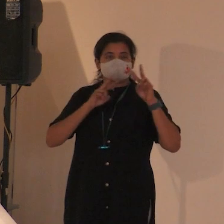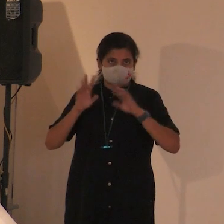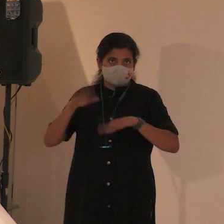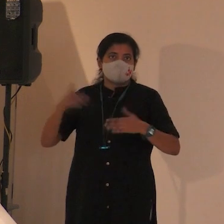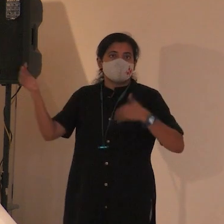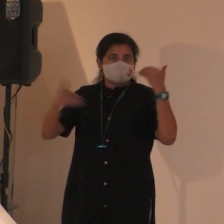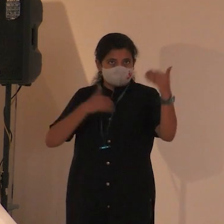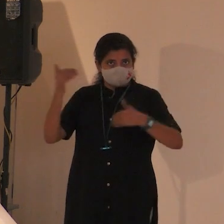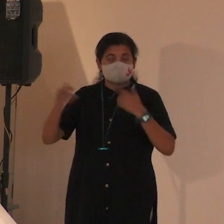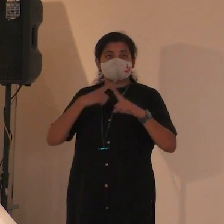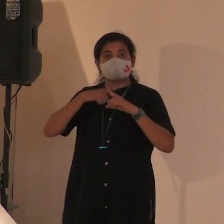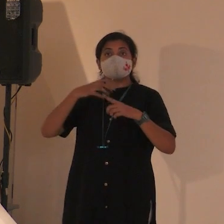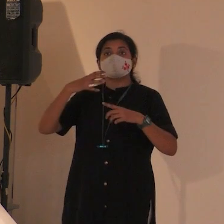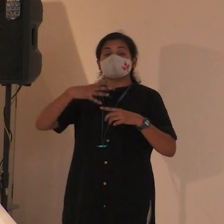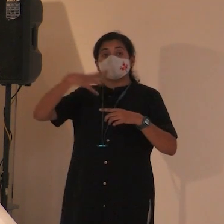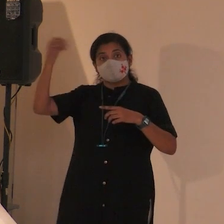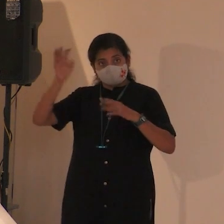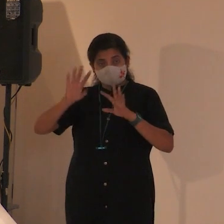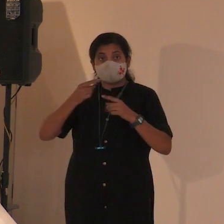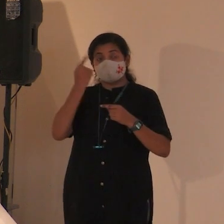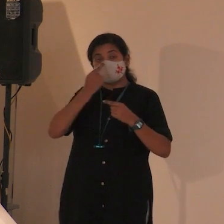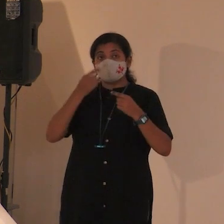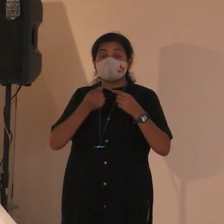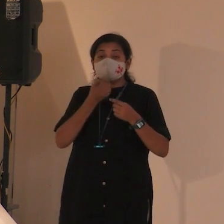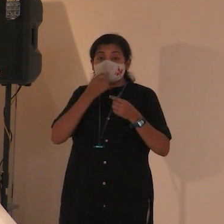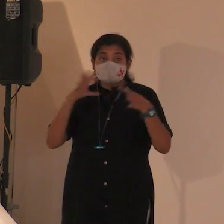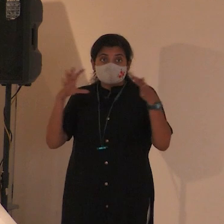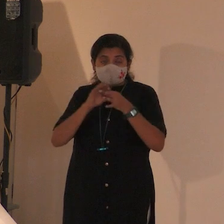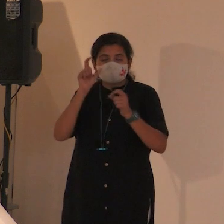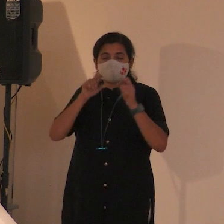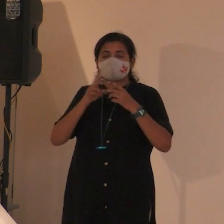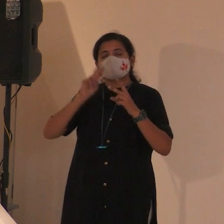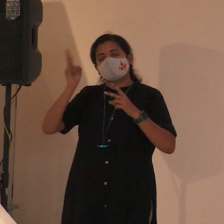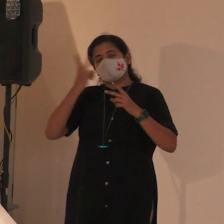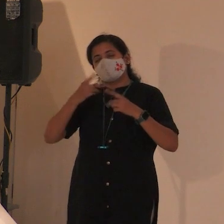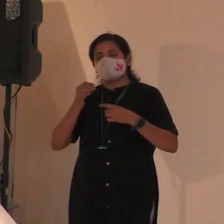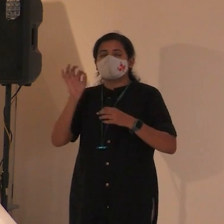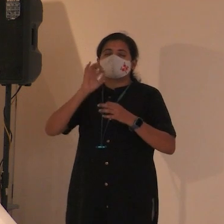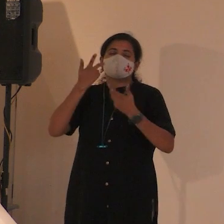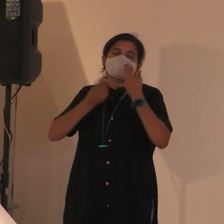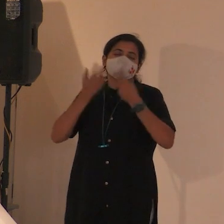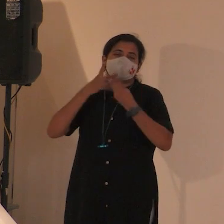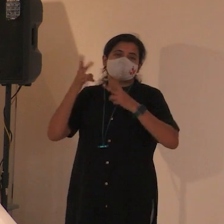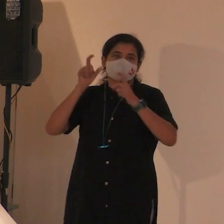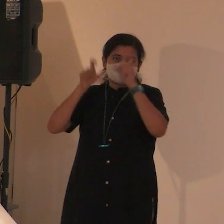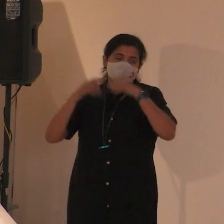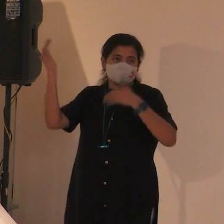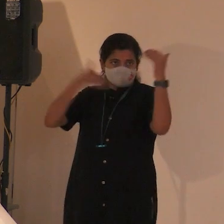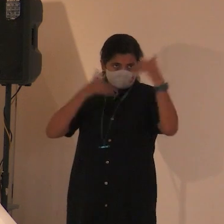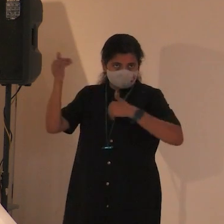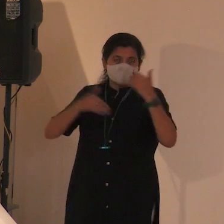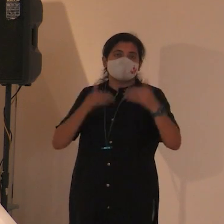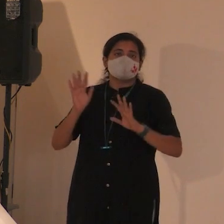well as outsiders, not from the field of medicine as such, who come, and usually curated walks are given to